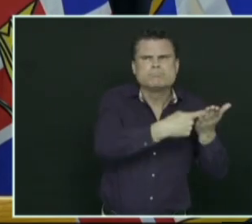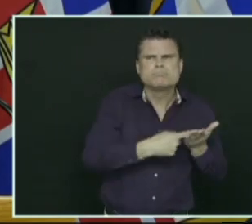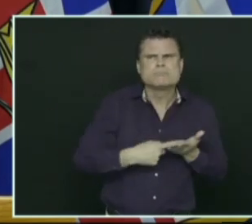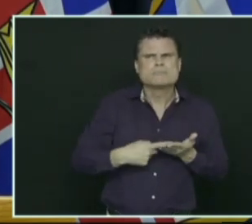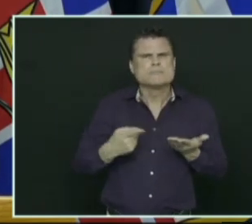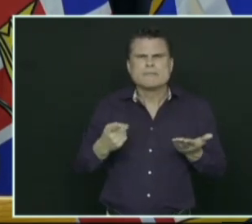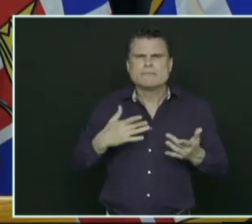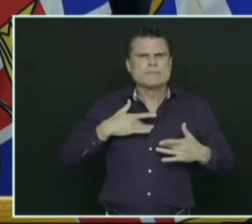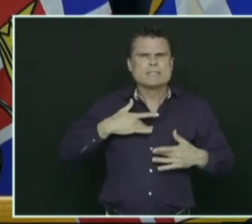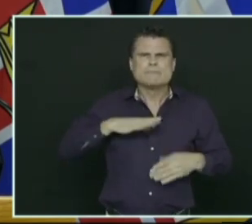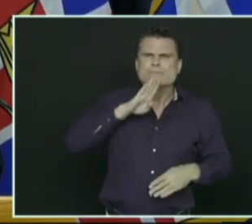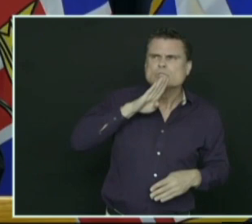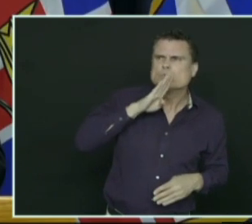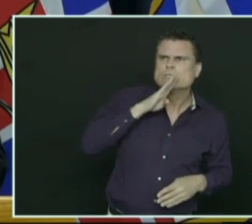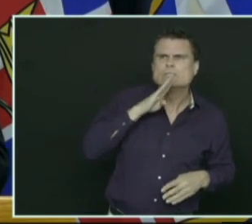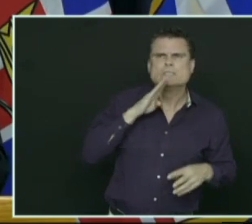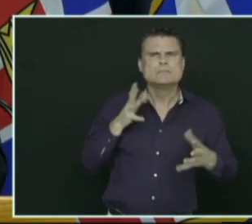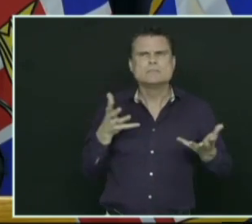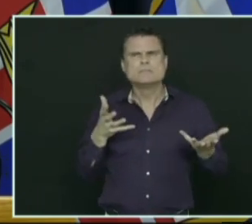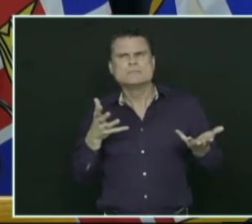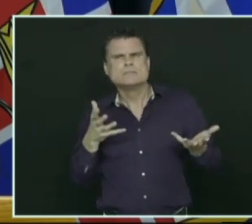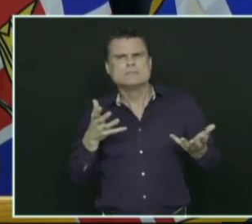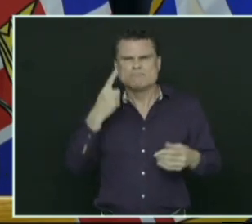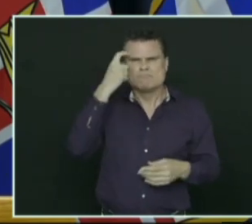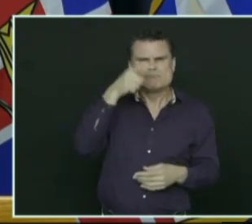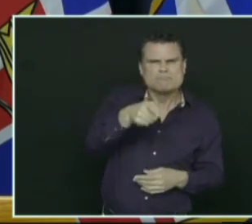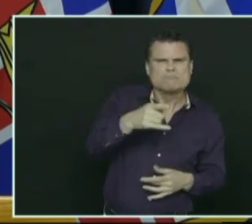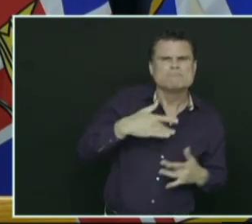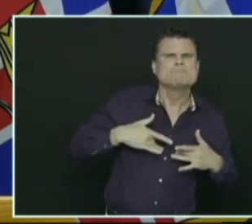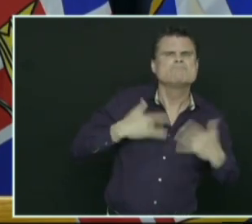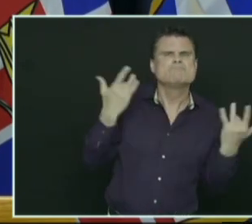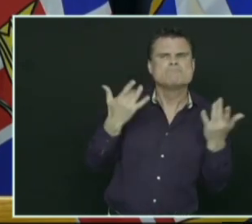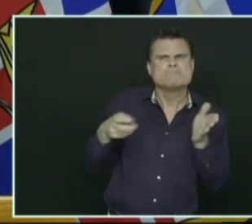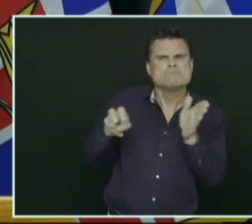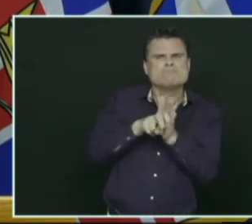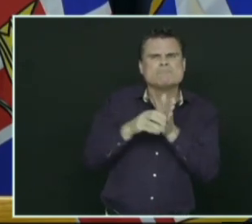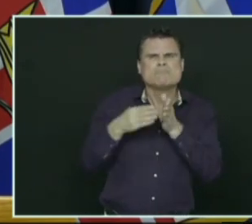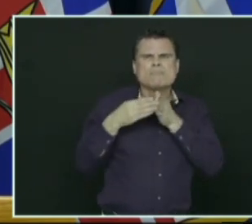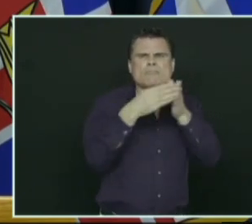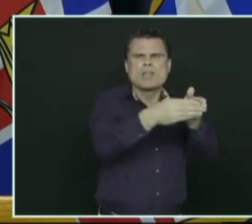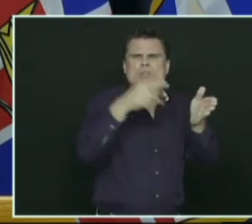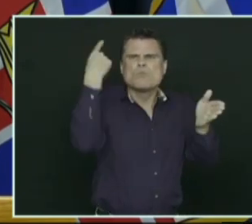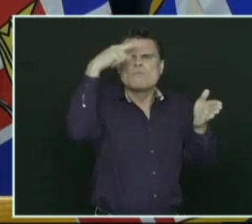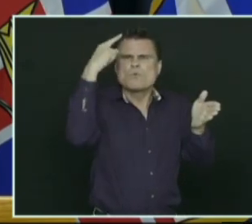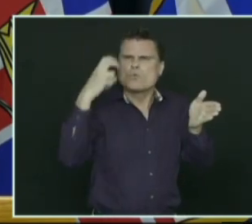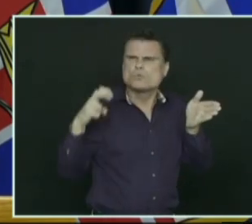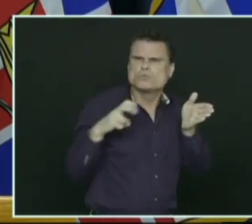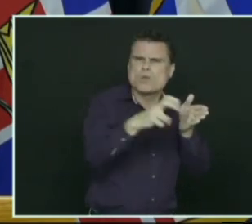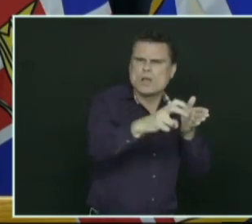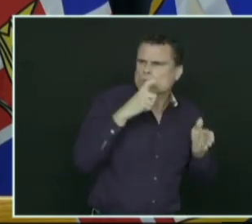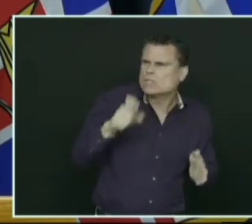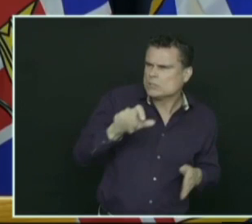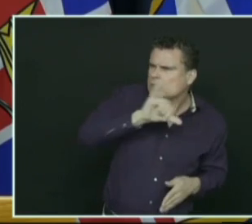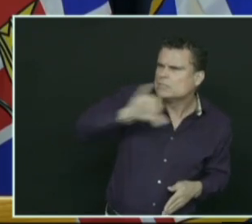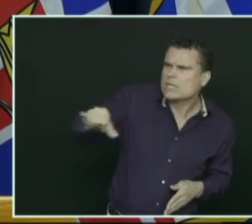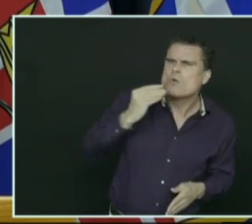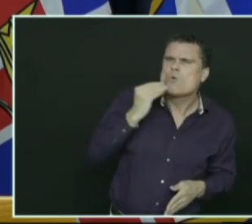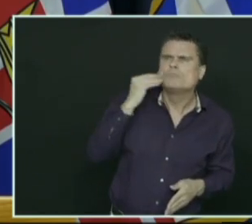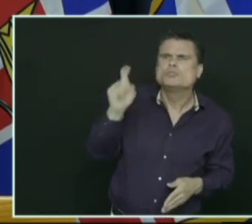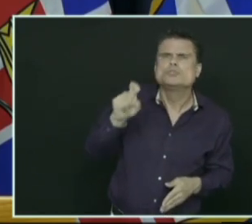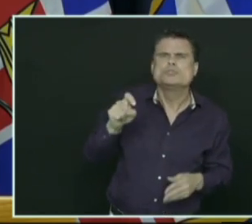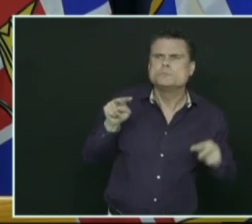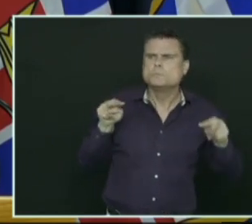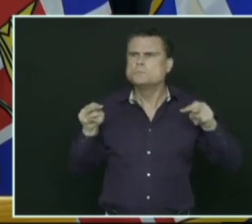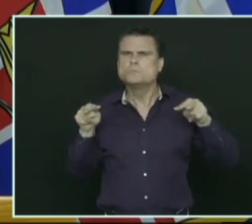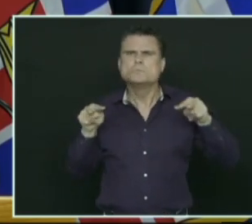Vancouver, one of the reasons why I think there's a lot of focus on people who are not following the rules or seem not to be following social